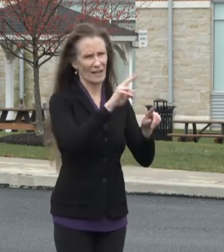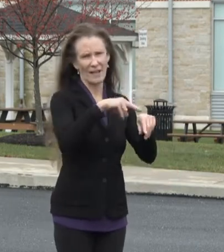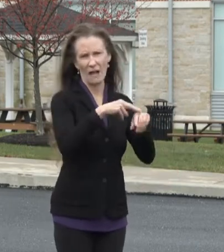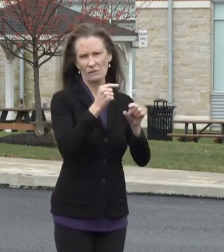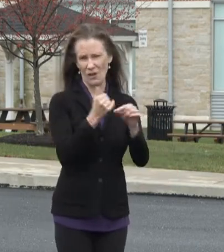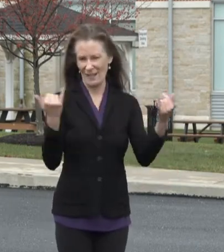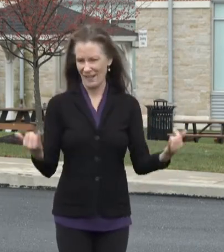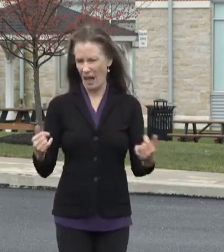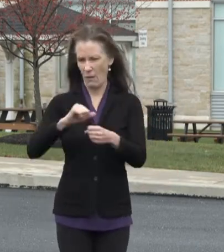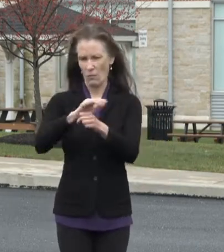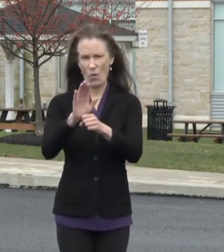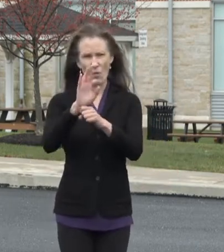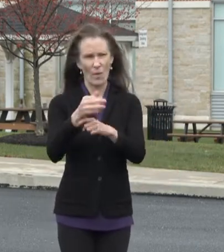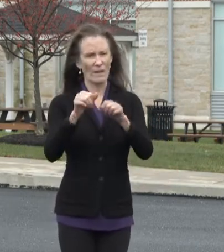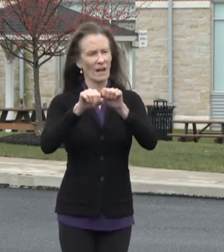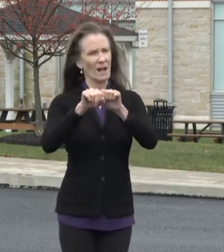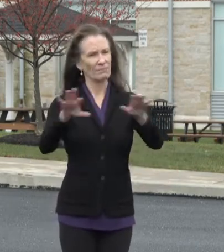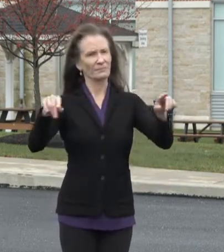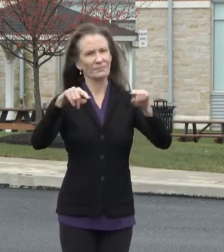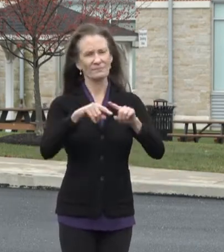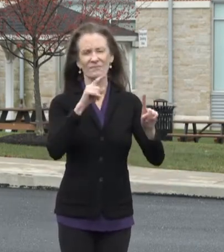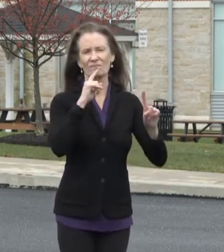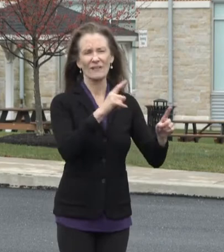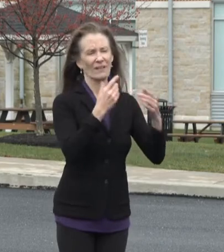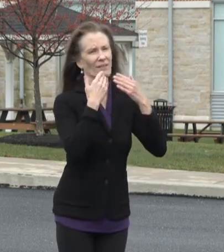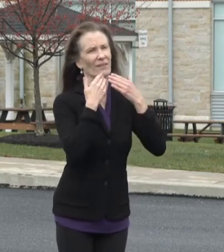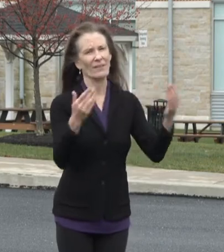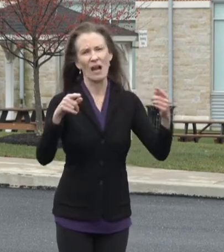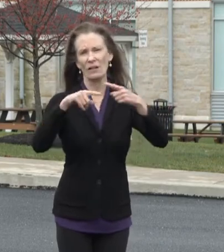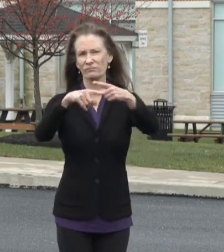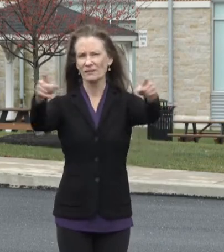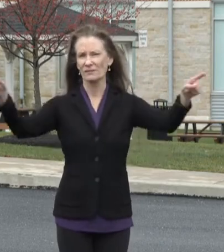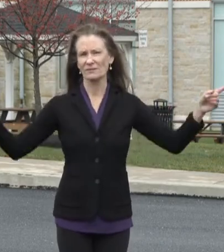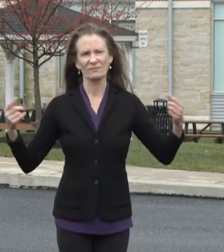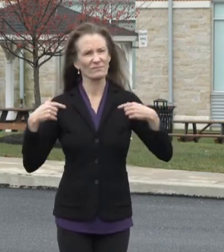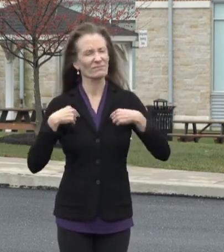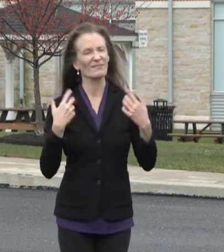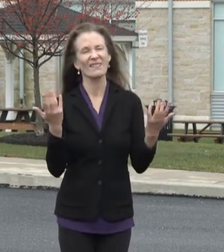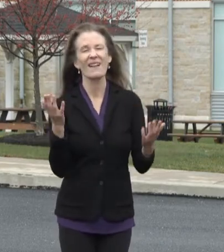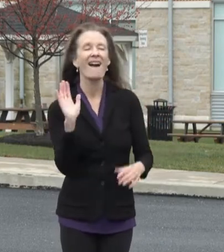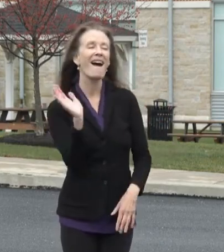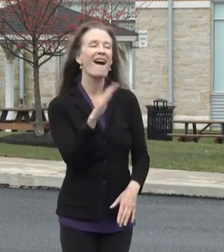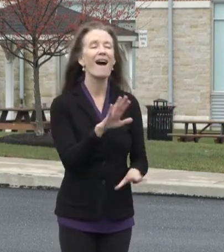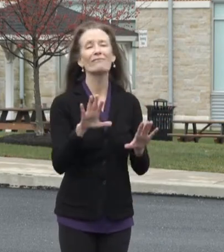care facilities and in other situations cannot be overstated. And it highlights